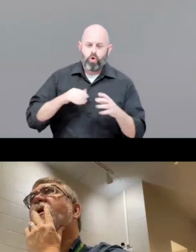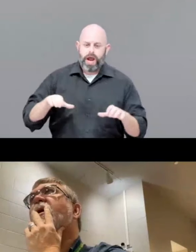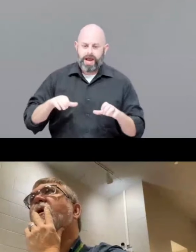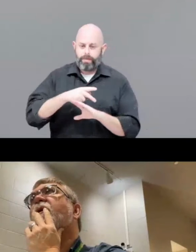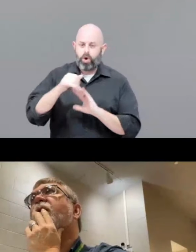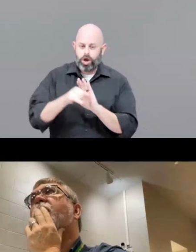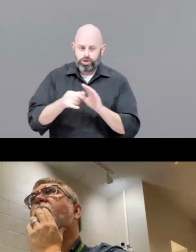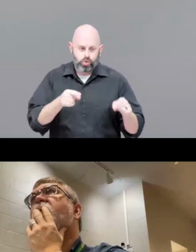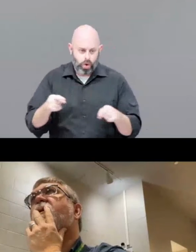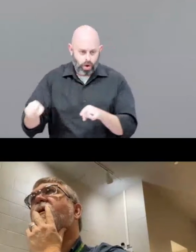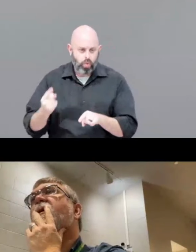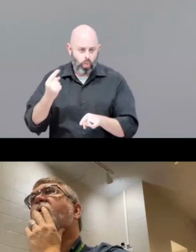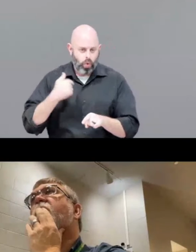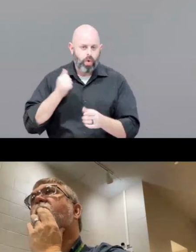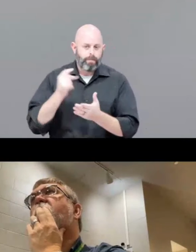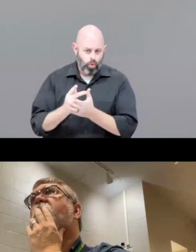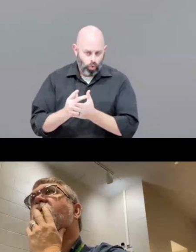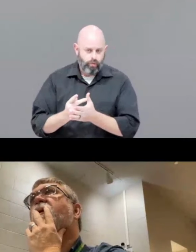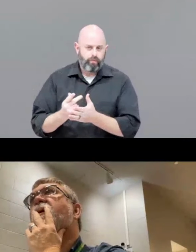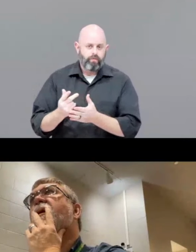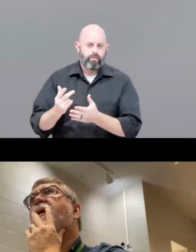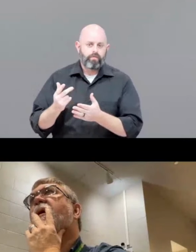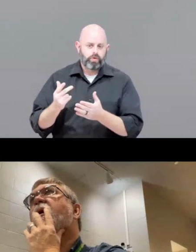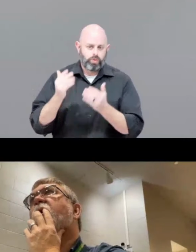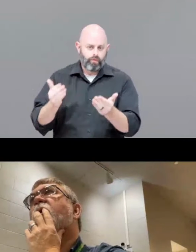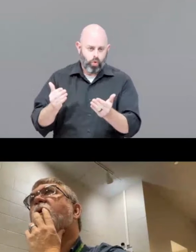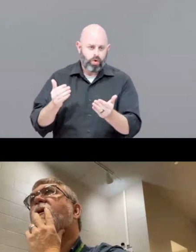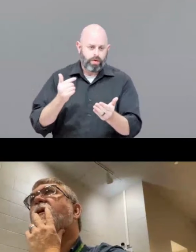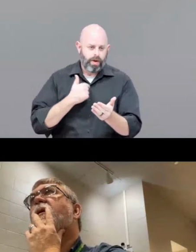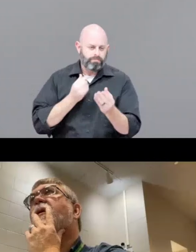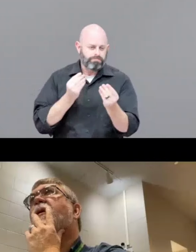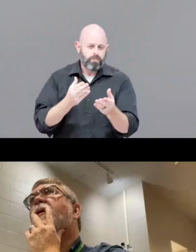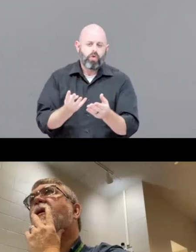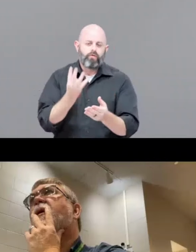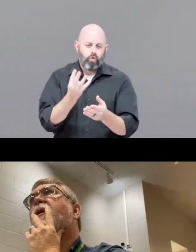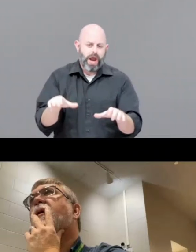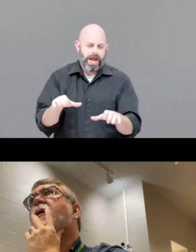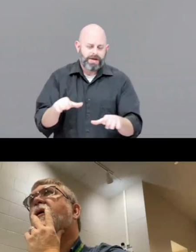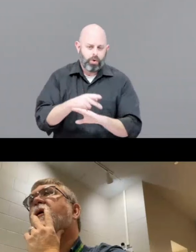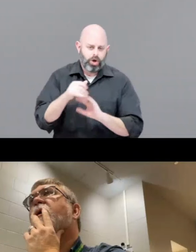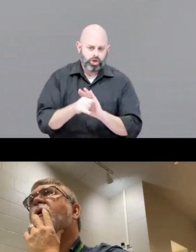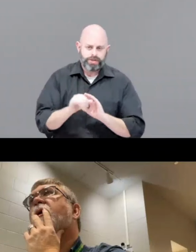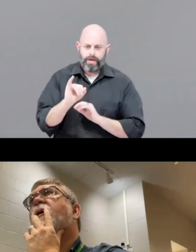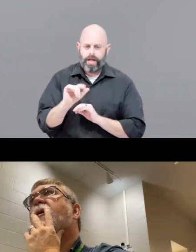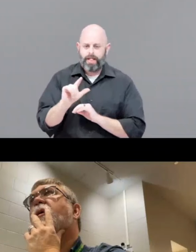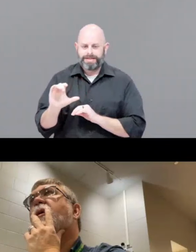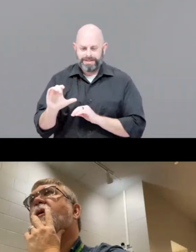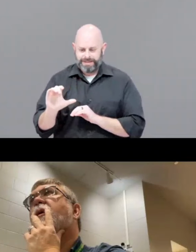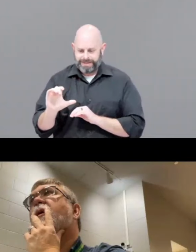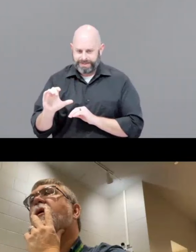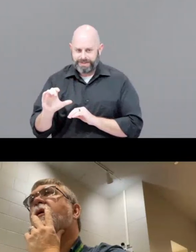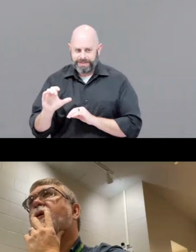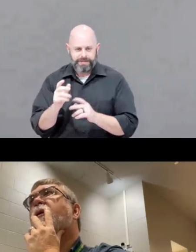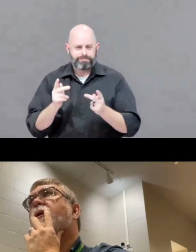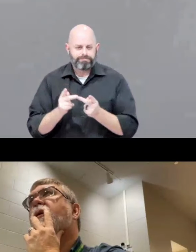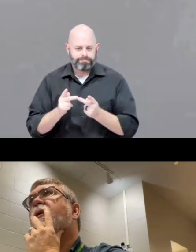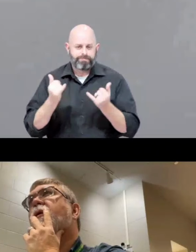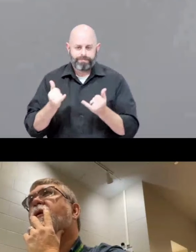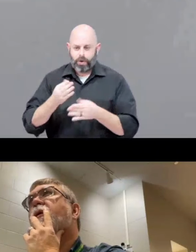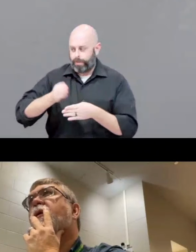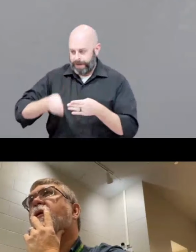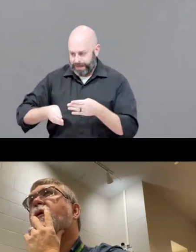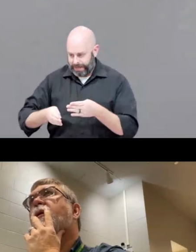going on. We have one that we approval for to move forward on. So I've given an update on the 4 active ones. The ILC roof replacement is now complete. We're going to